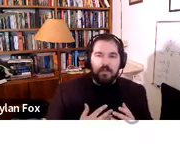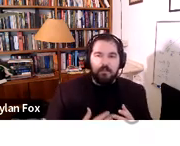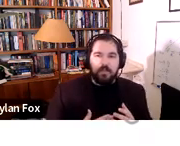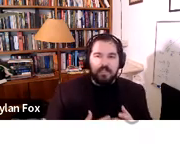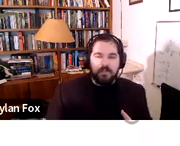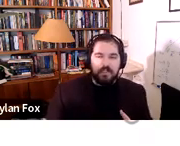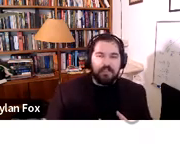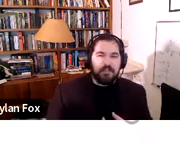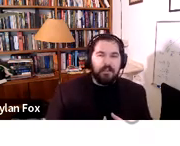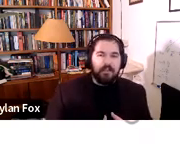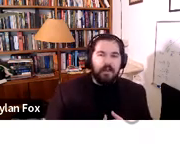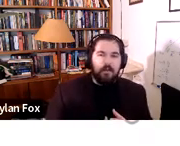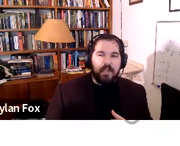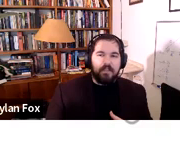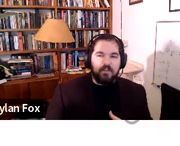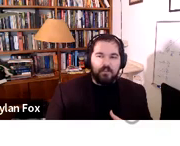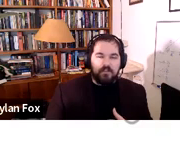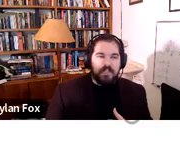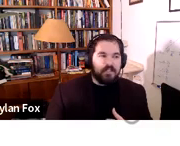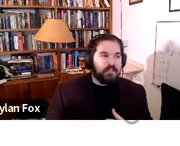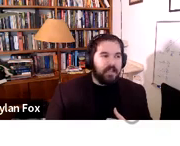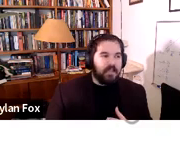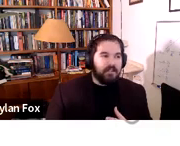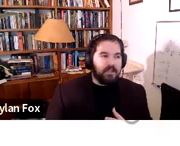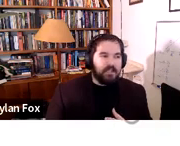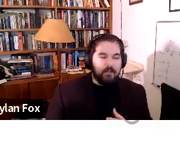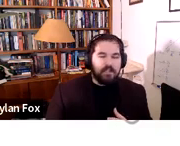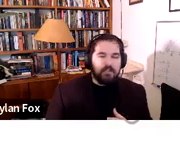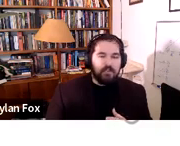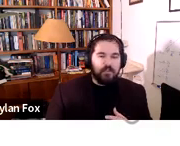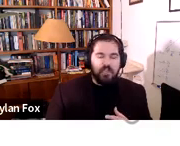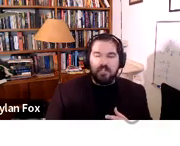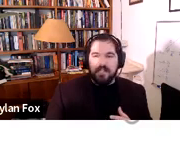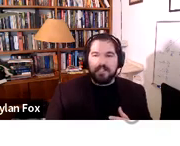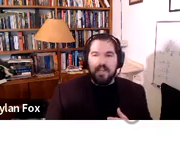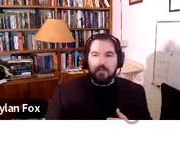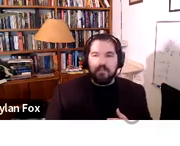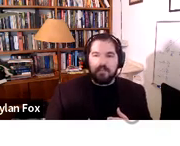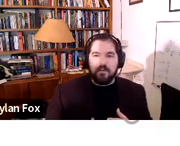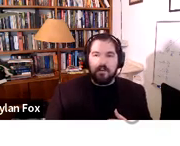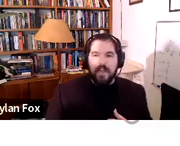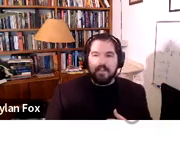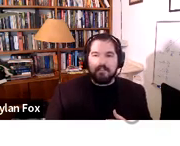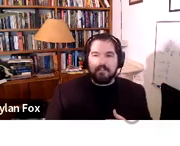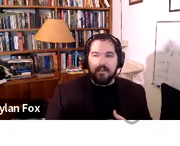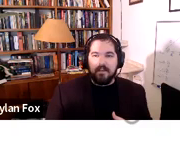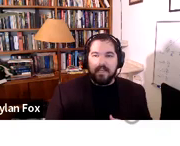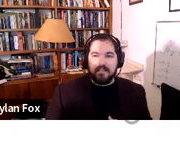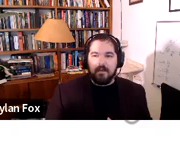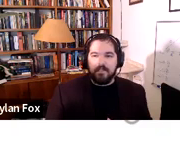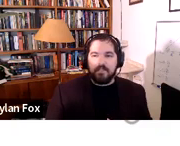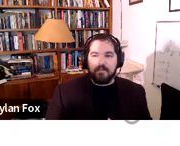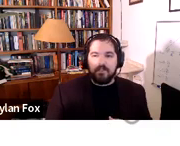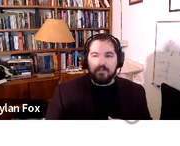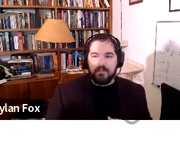on people with disabilities and their user needs and adapting to the changing landscape of XR as